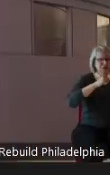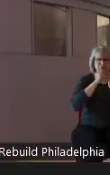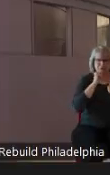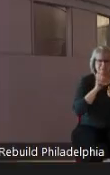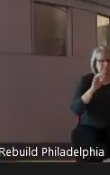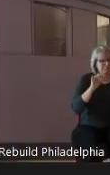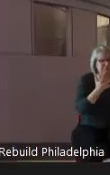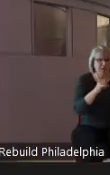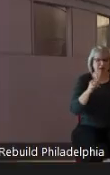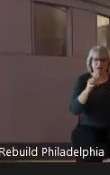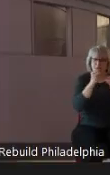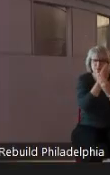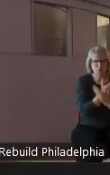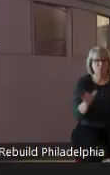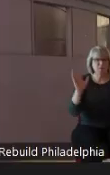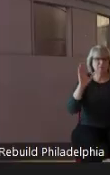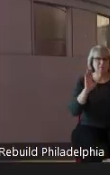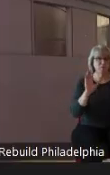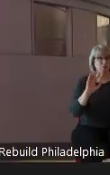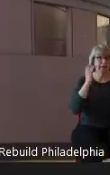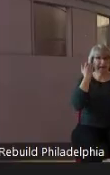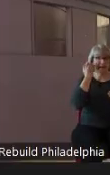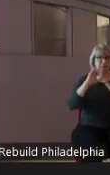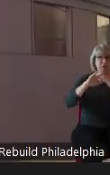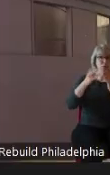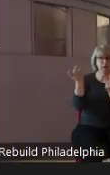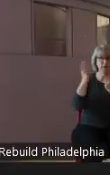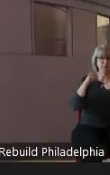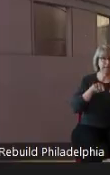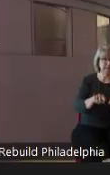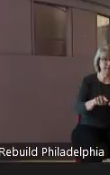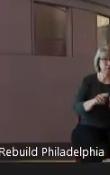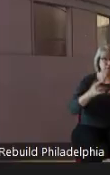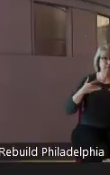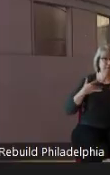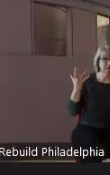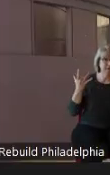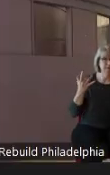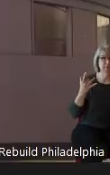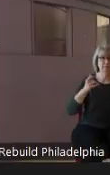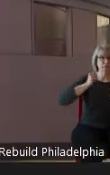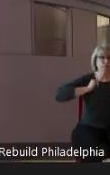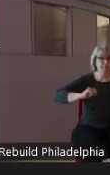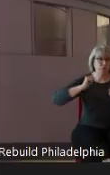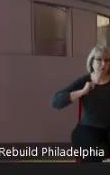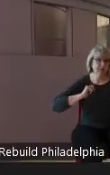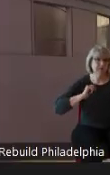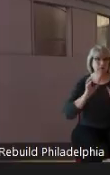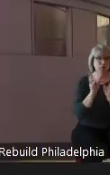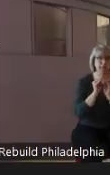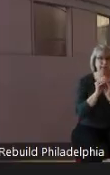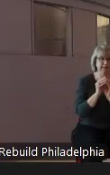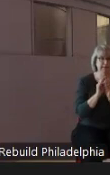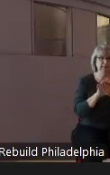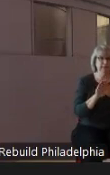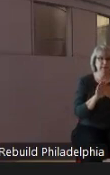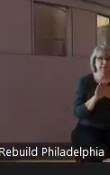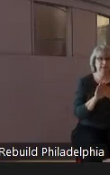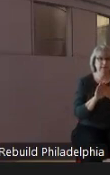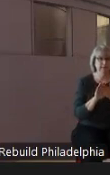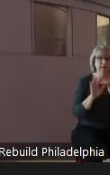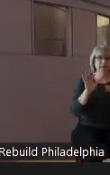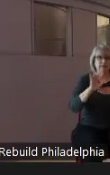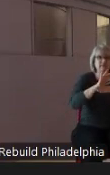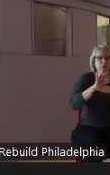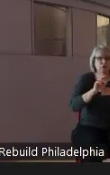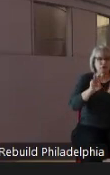this space can be for large community events, performances, or meetings. The plan on the left shows how different